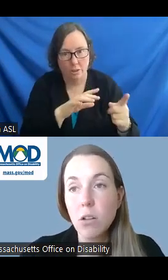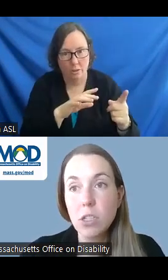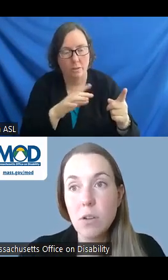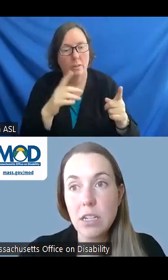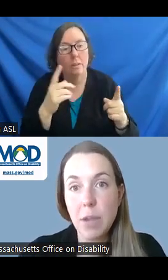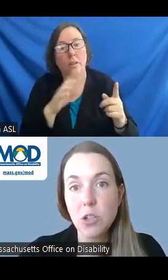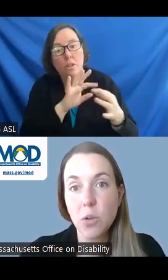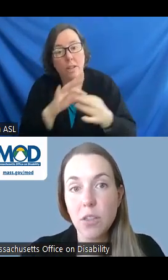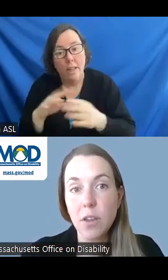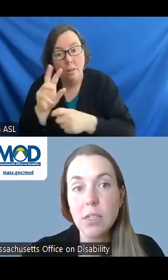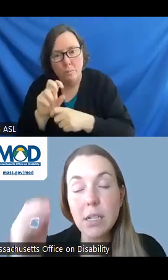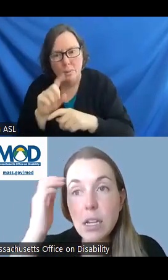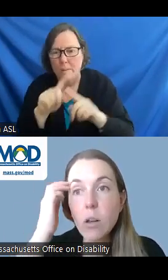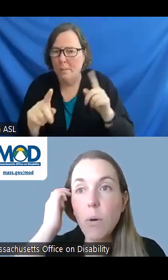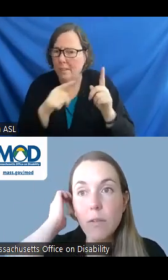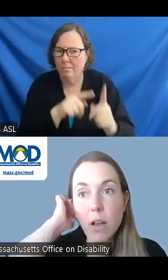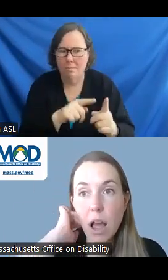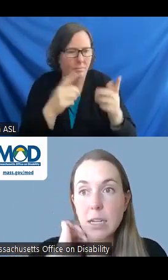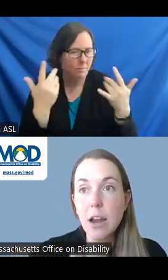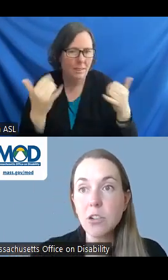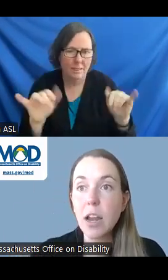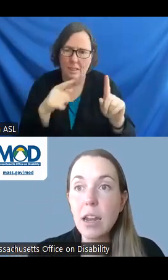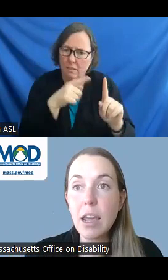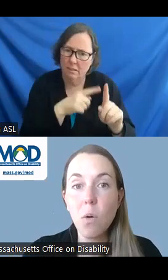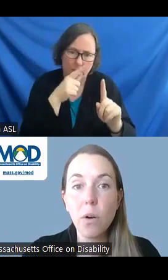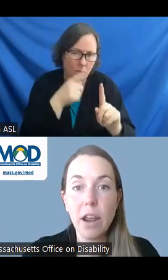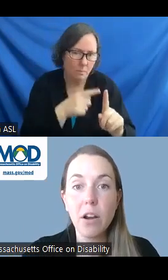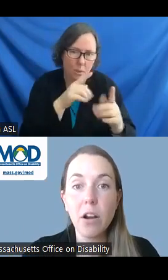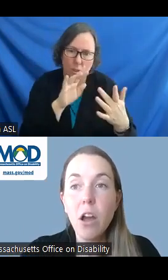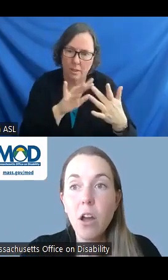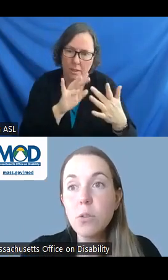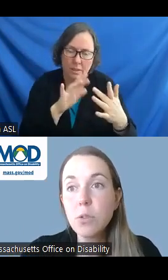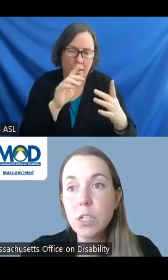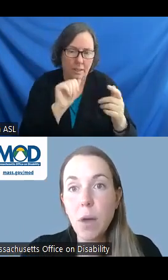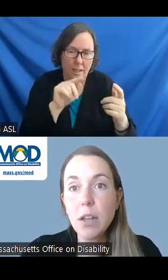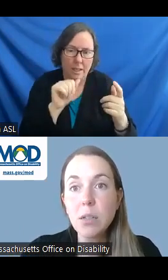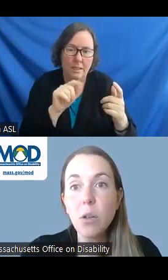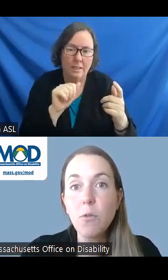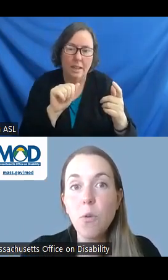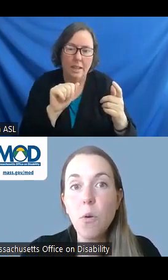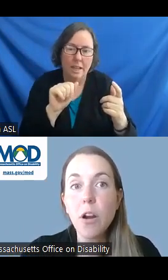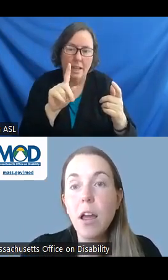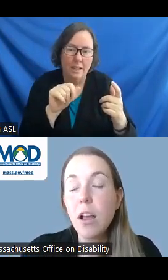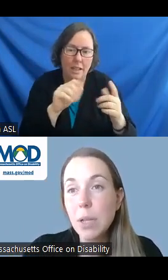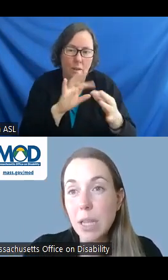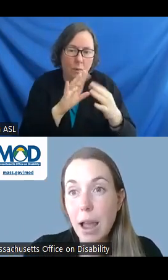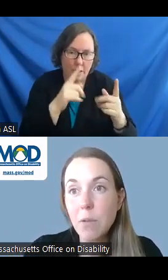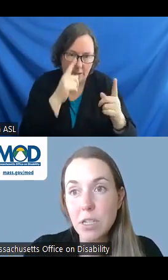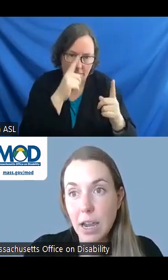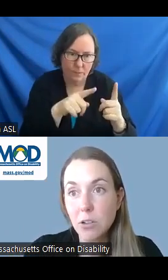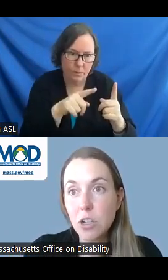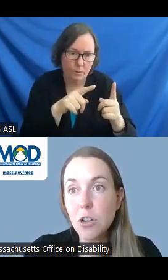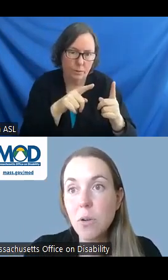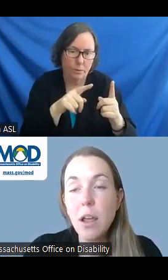We also need to make sure that there is a single point of contact or an ADA coordinator who is responsible for complying